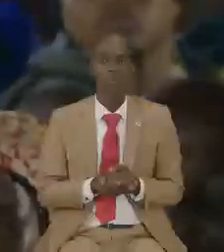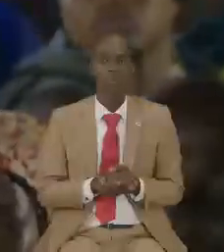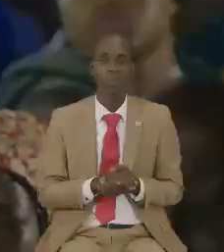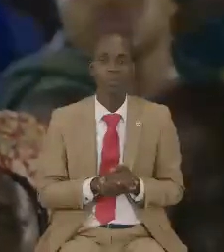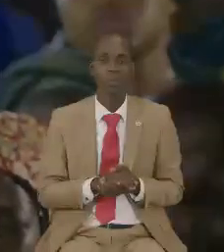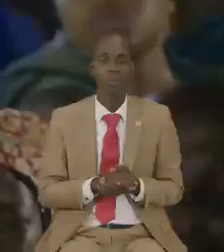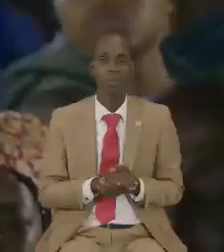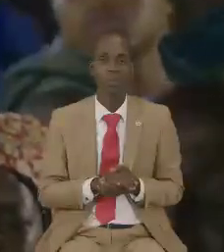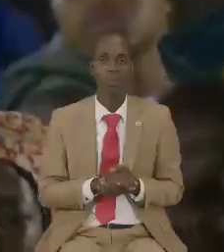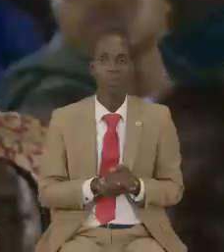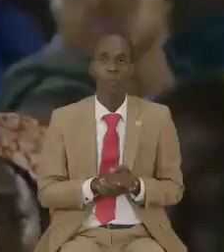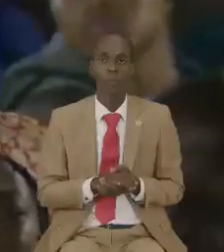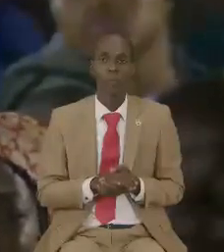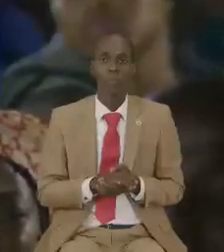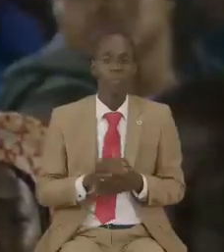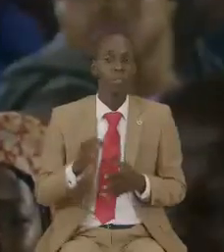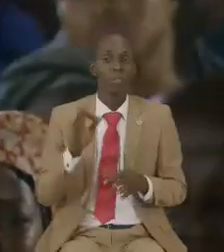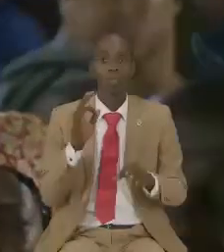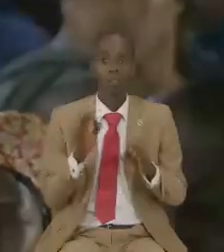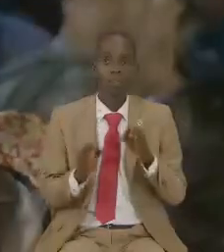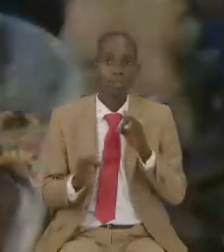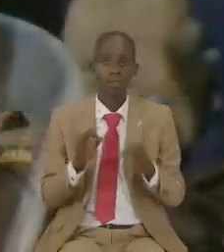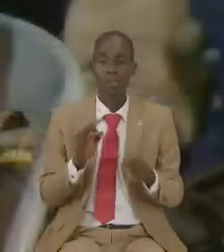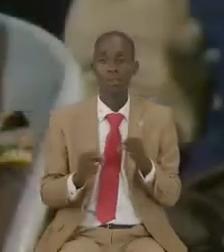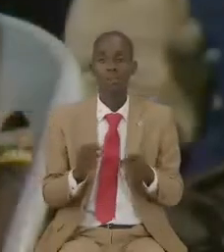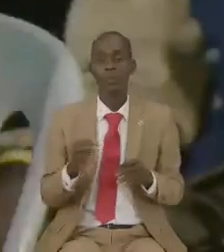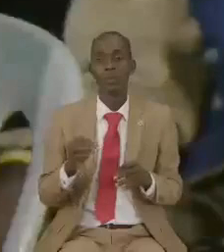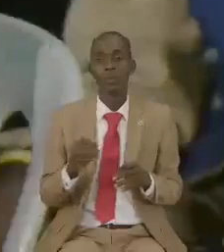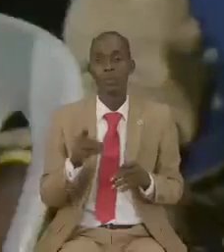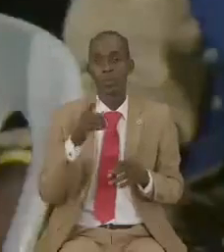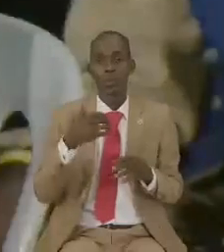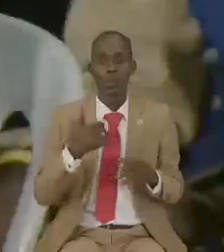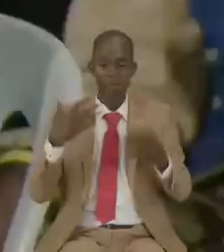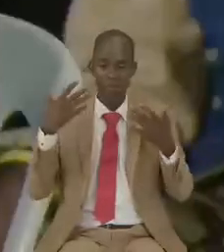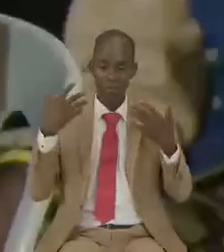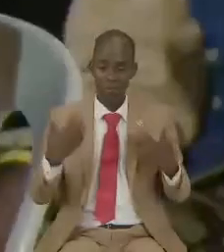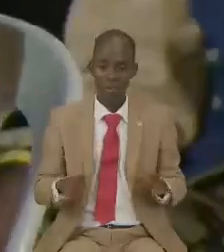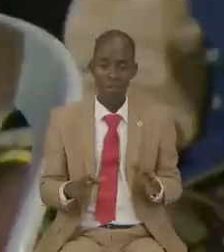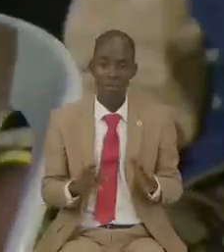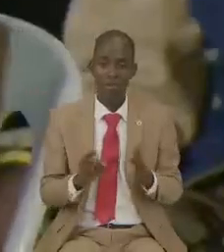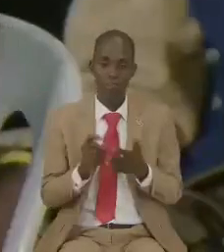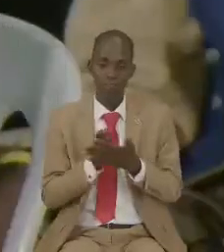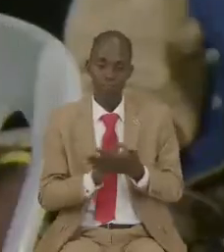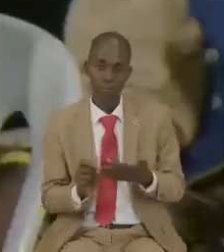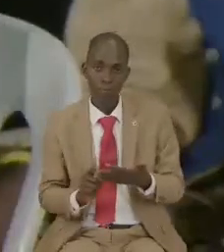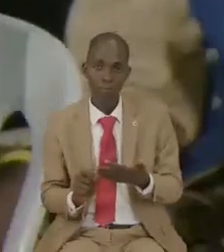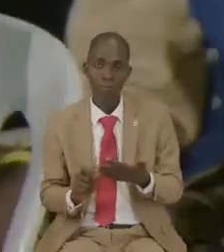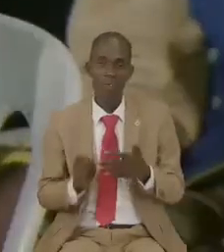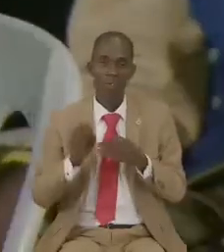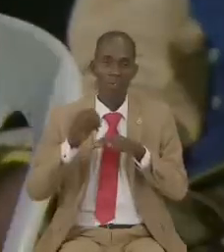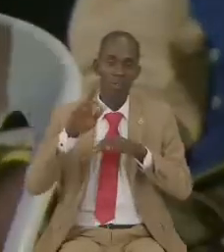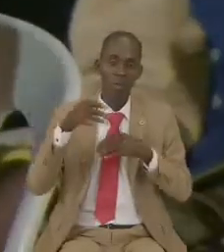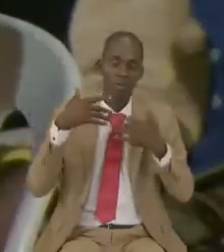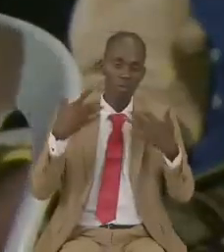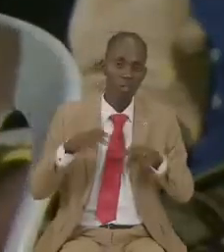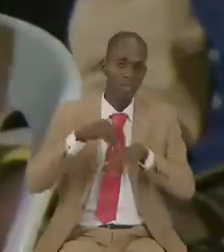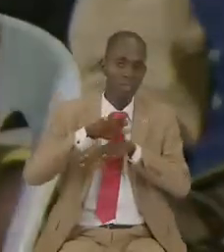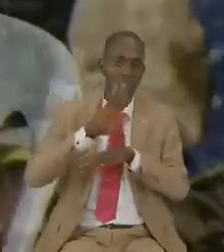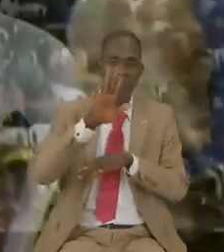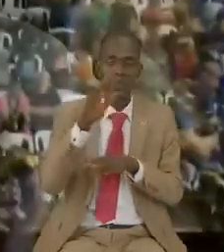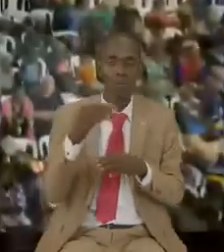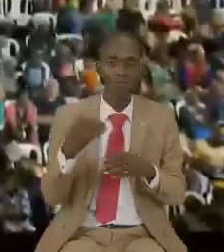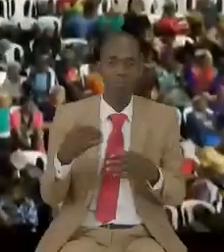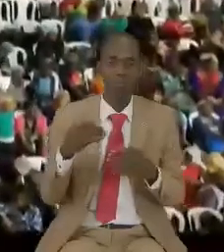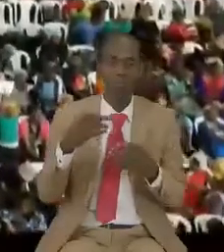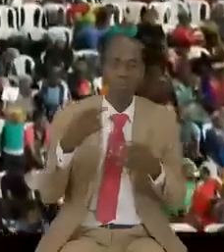If the counselors have attended to you, please close your eyes, open your mouth, and pray. The man of God